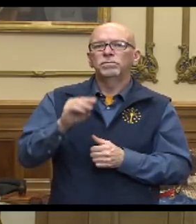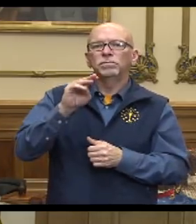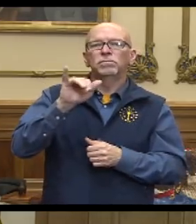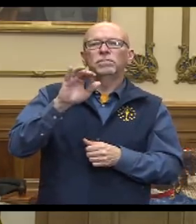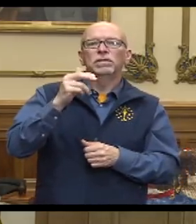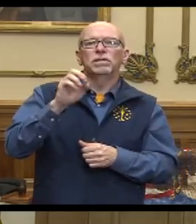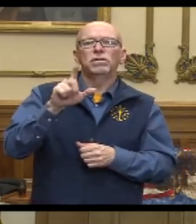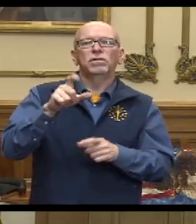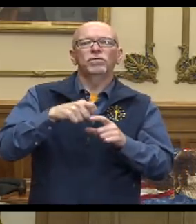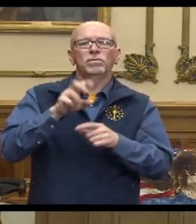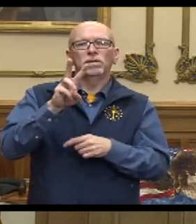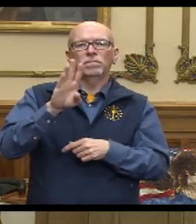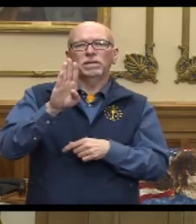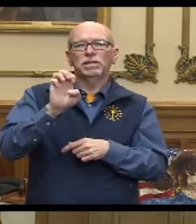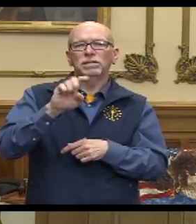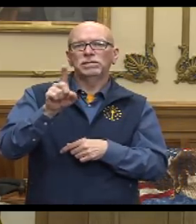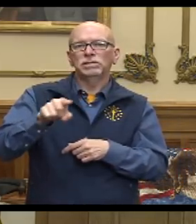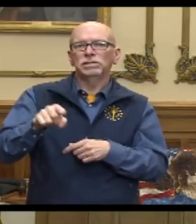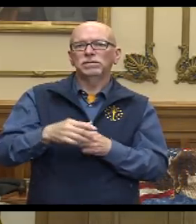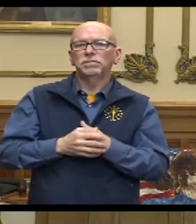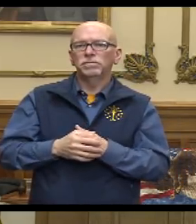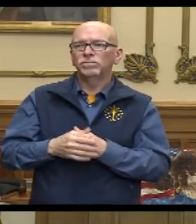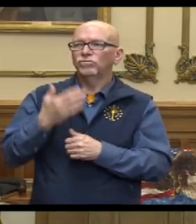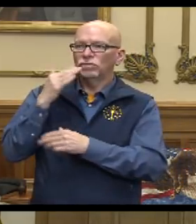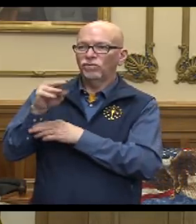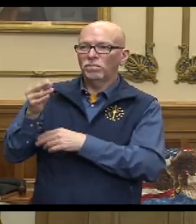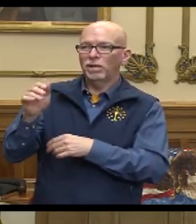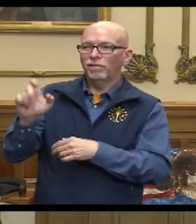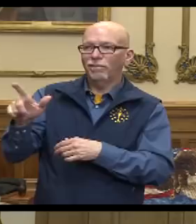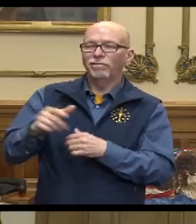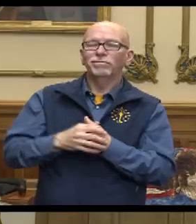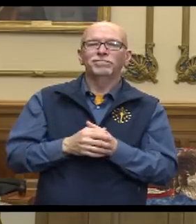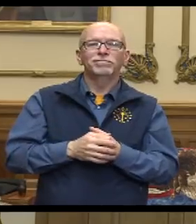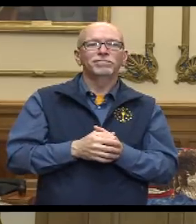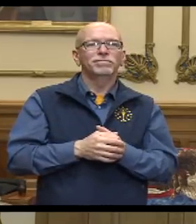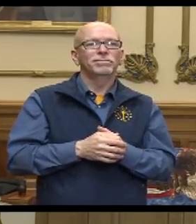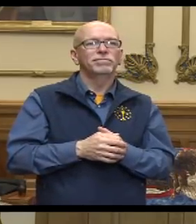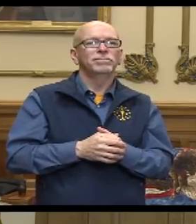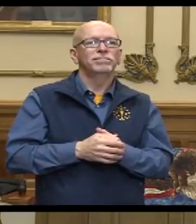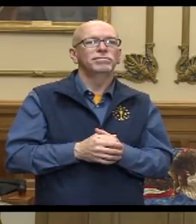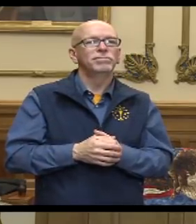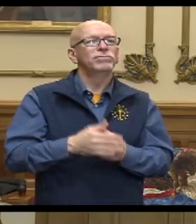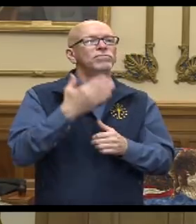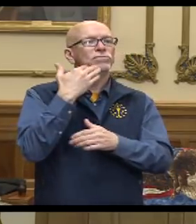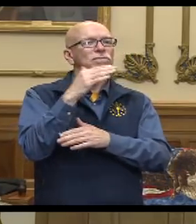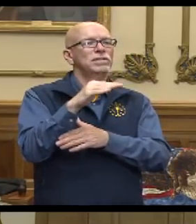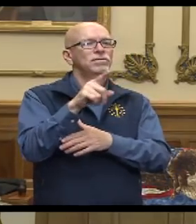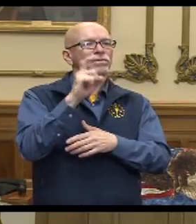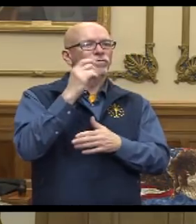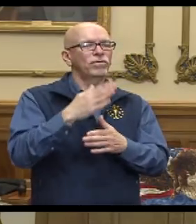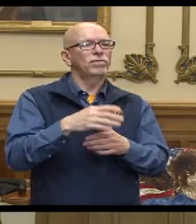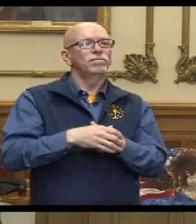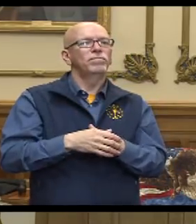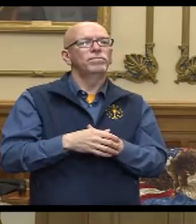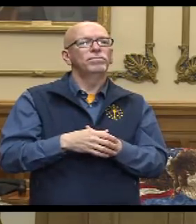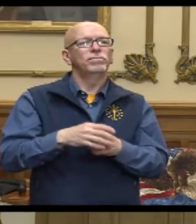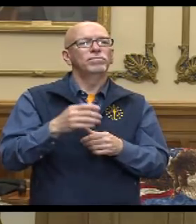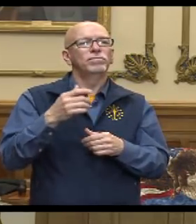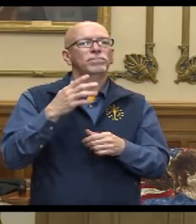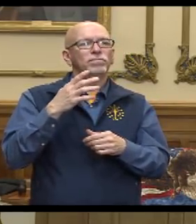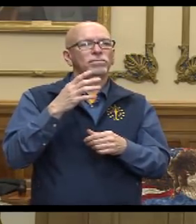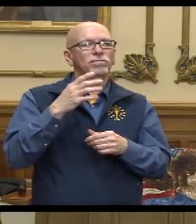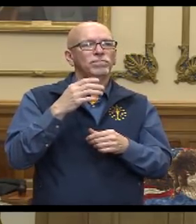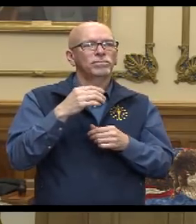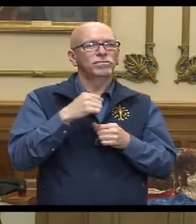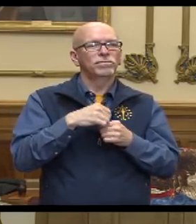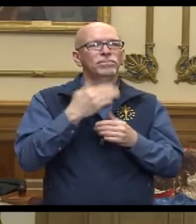Michael, WBEZ. Good afternoon, Michael. Good afternoon, Governor, and condolences to Dr.